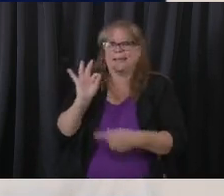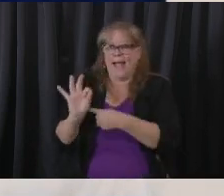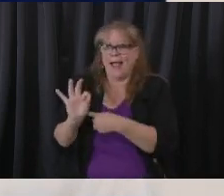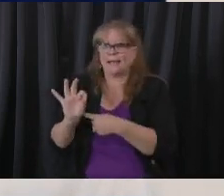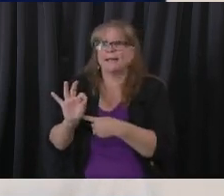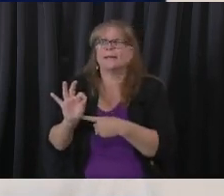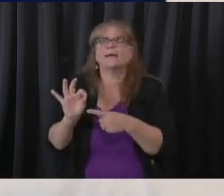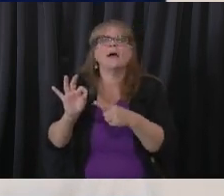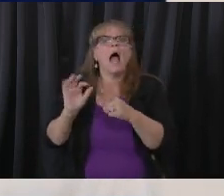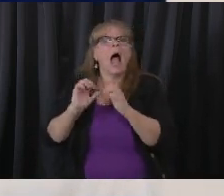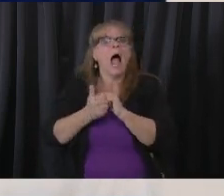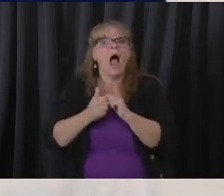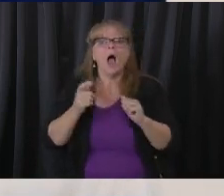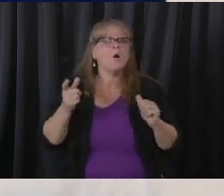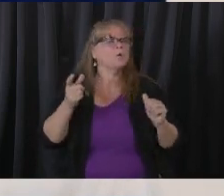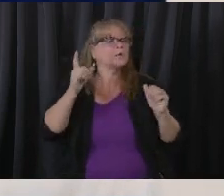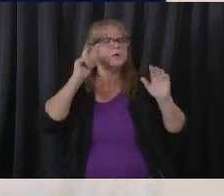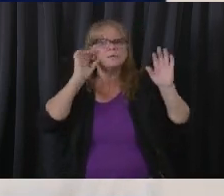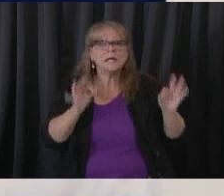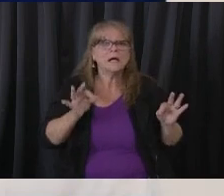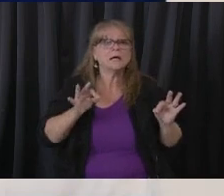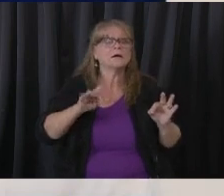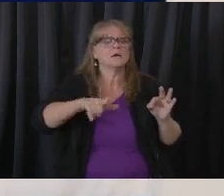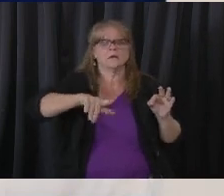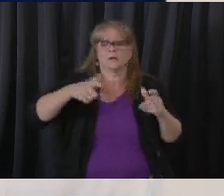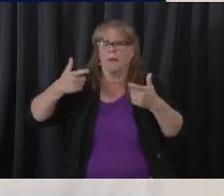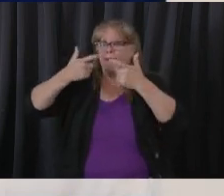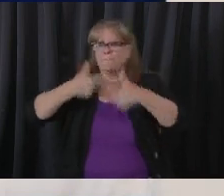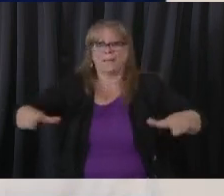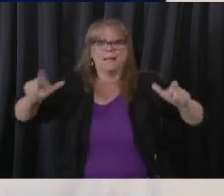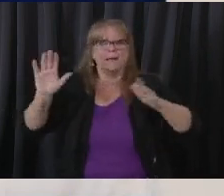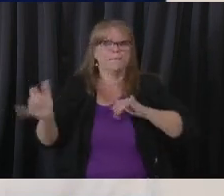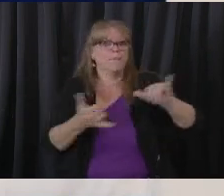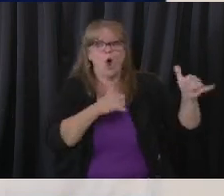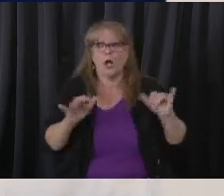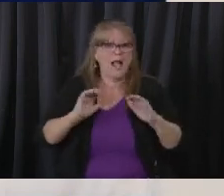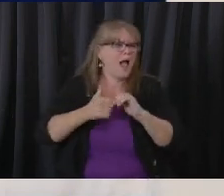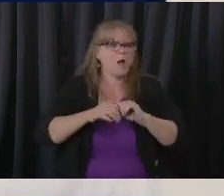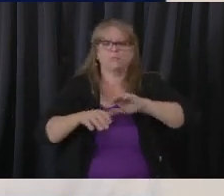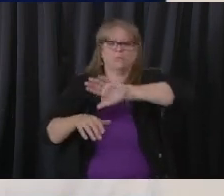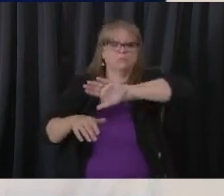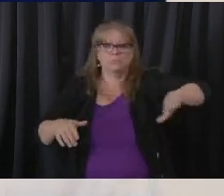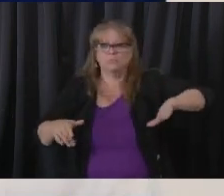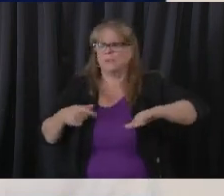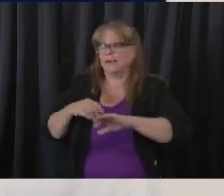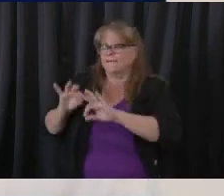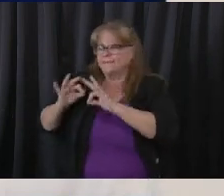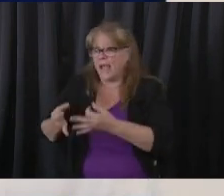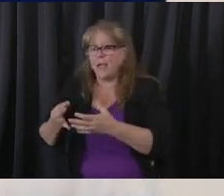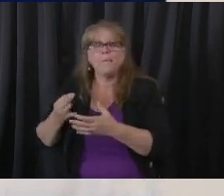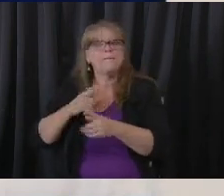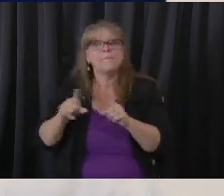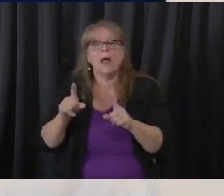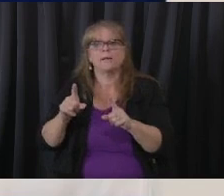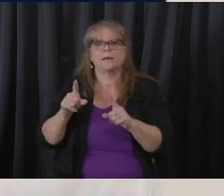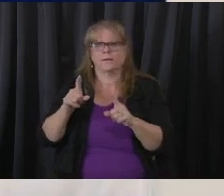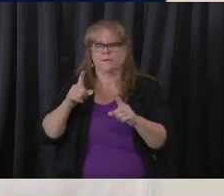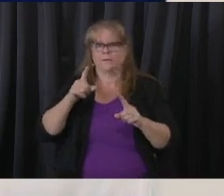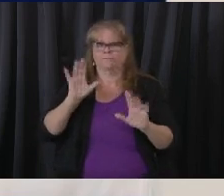celebration. And I respect that. And I think that's a reasonable decision to make. But if you do want to have a party, and we did have a small